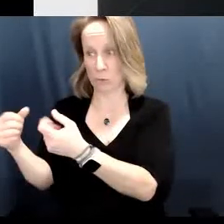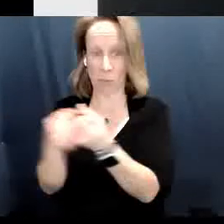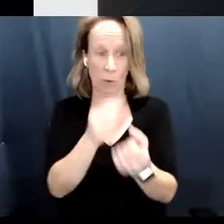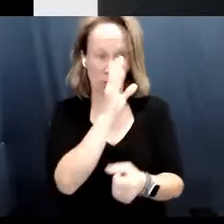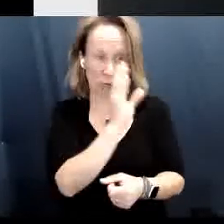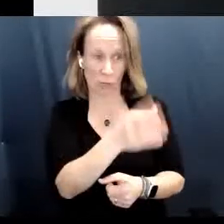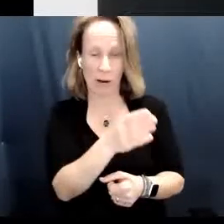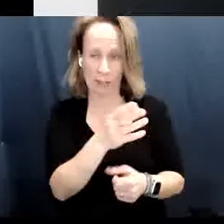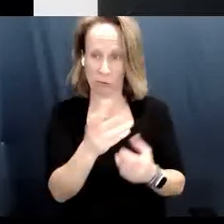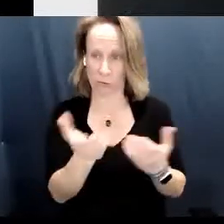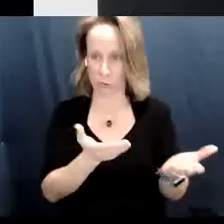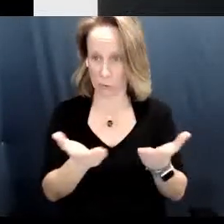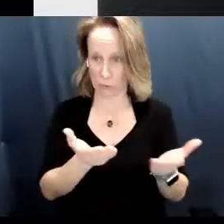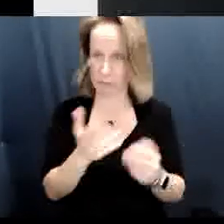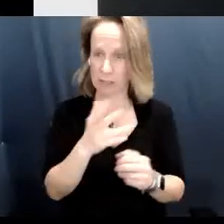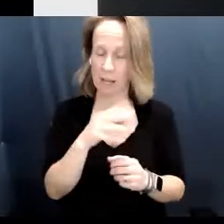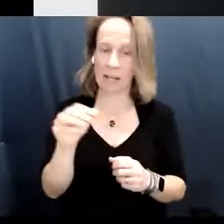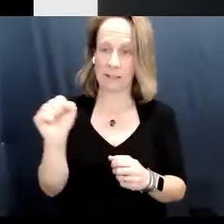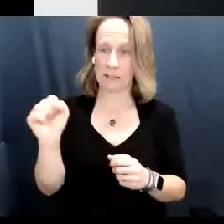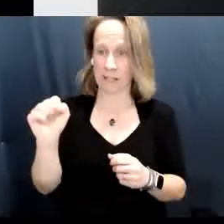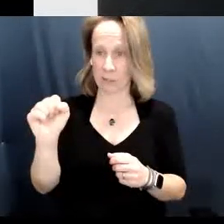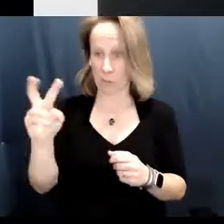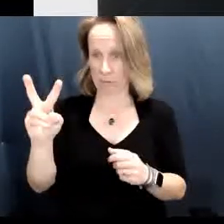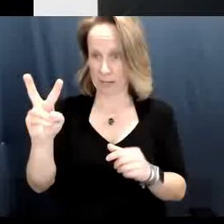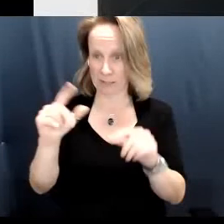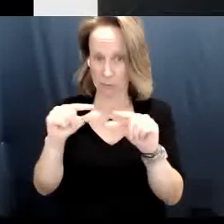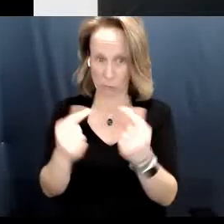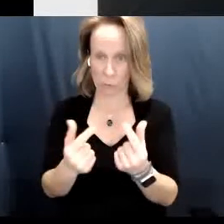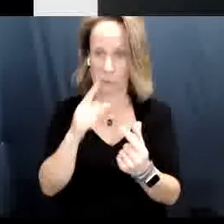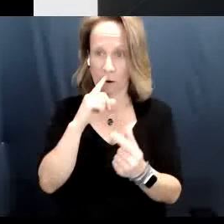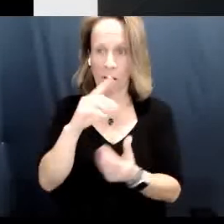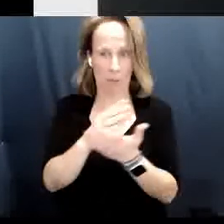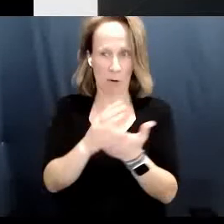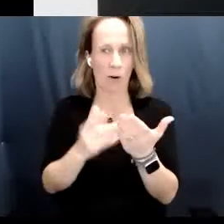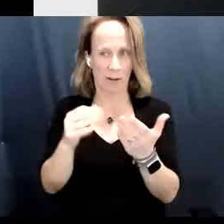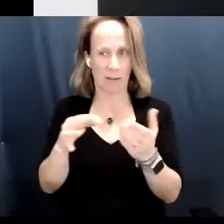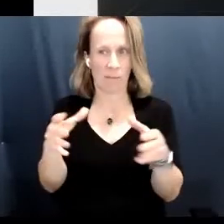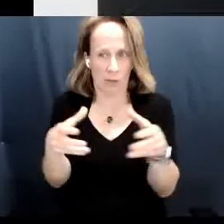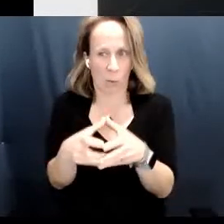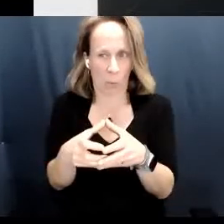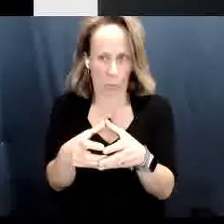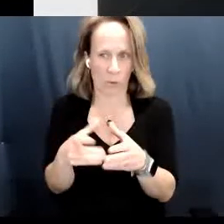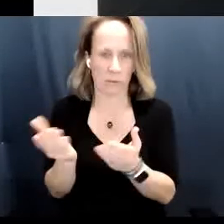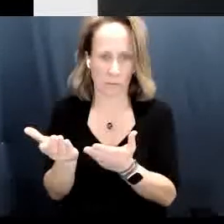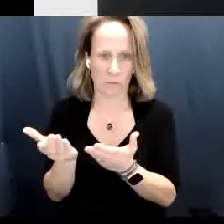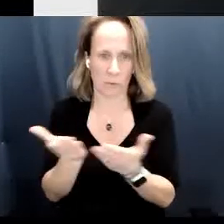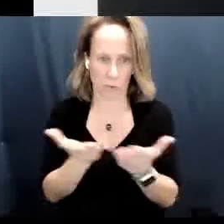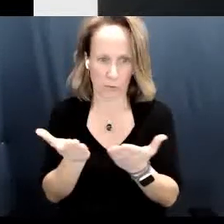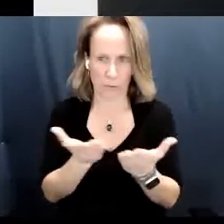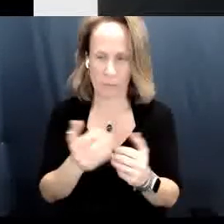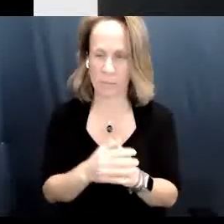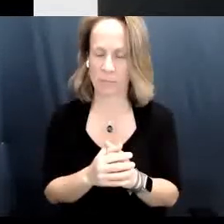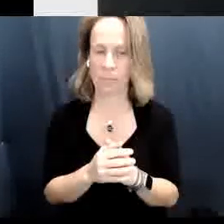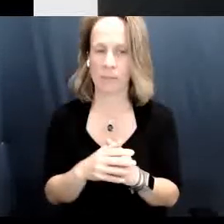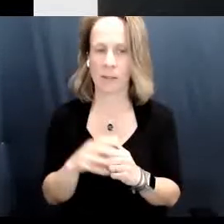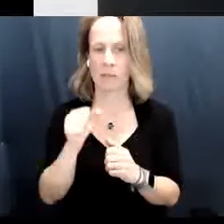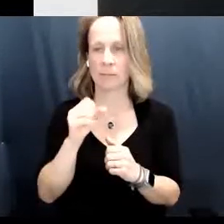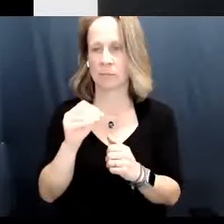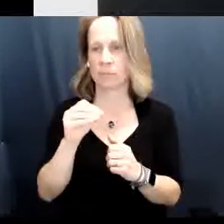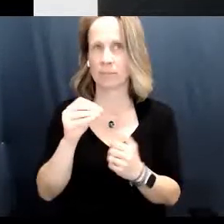sexual violence groups are a part of those core services. So some funding